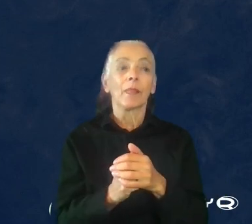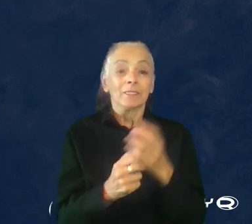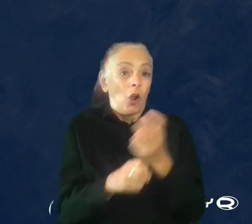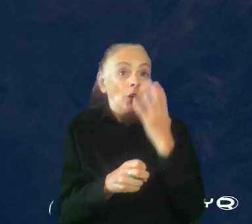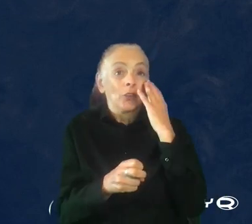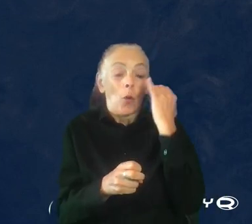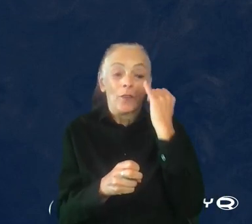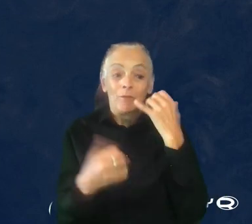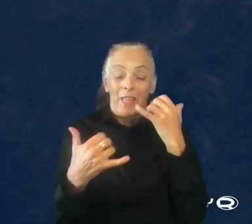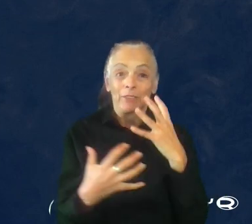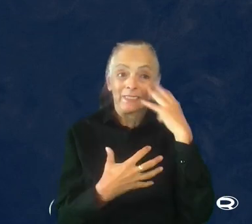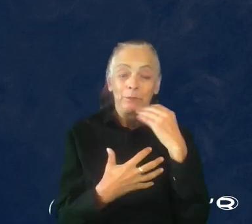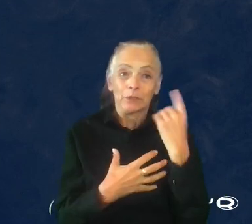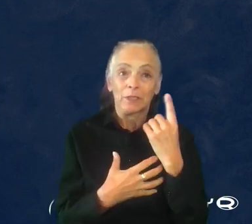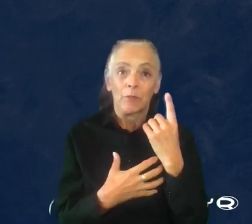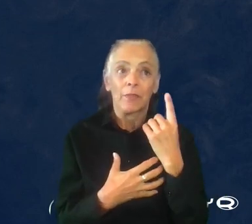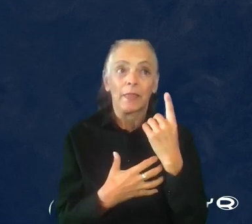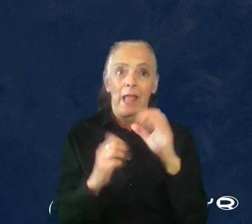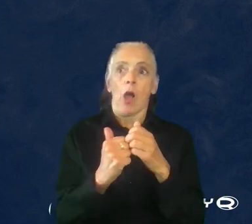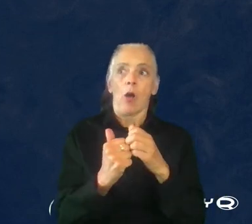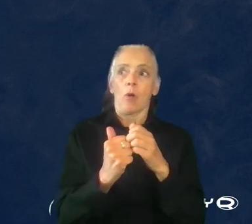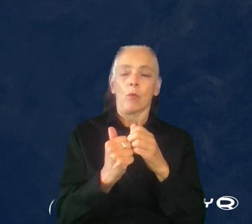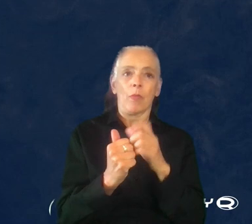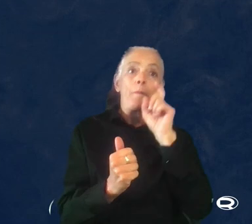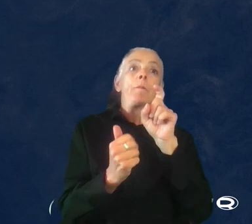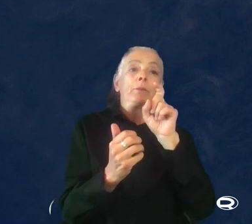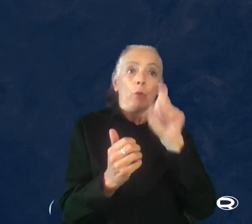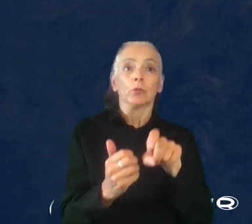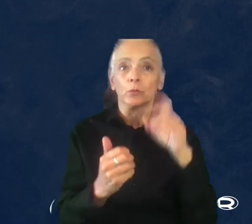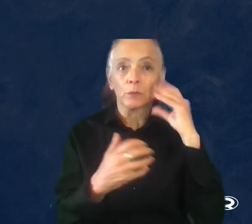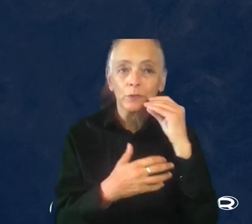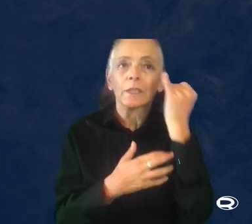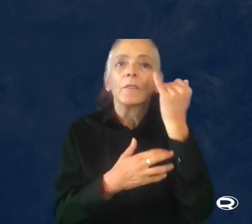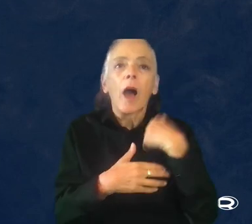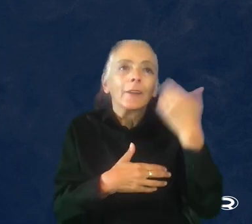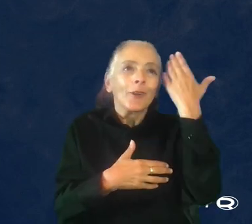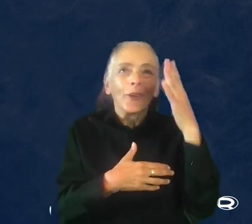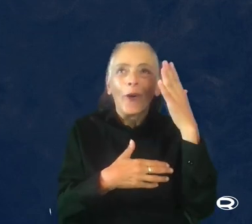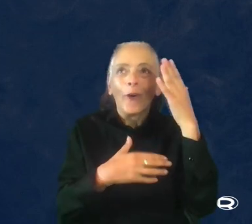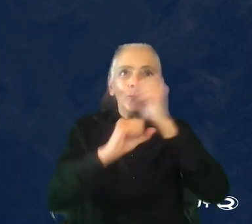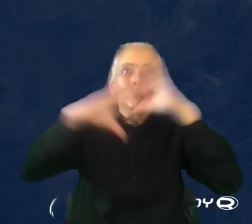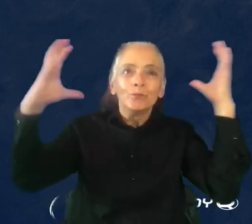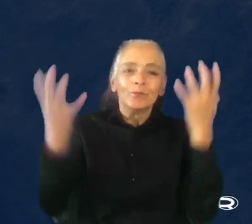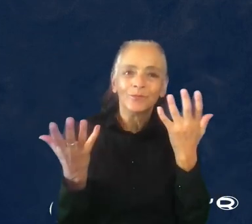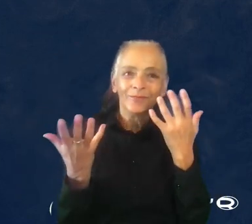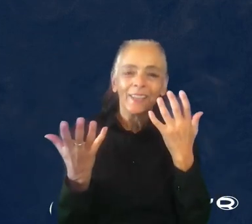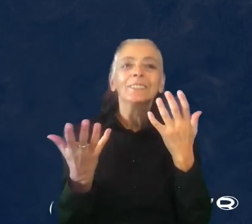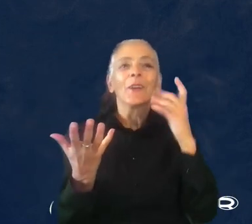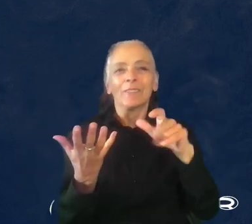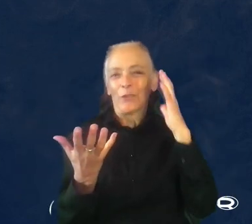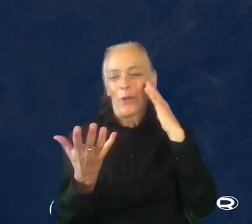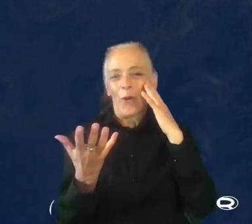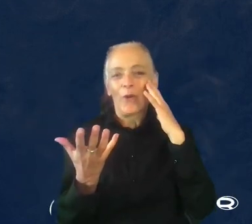experiencing things like they are meant to be experienced seeing them if you don't know what that is um knowing the game